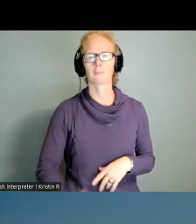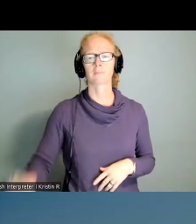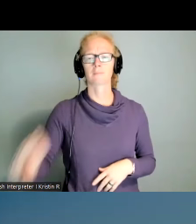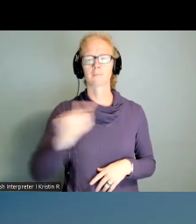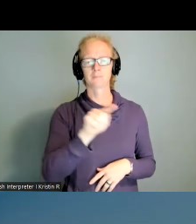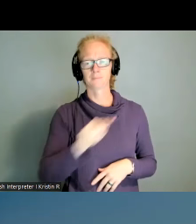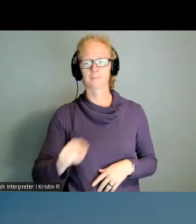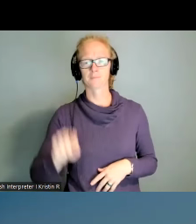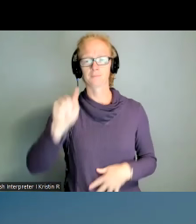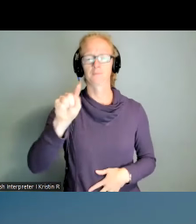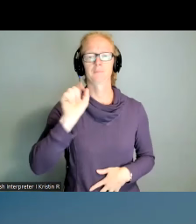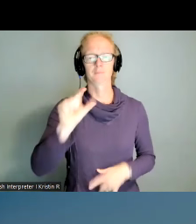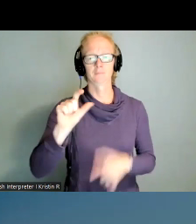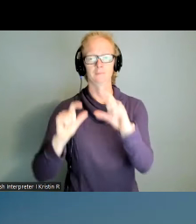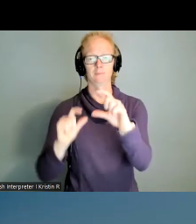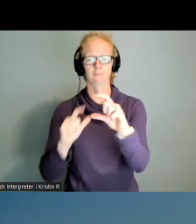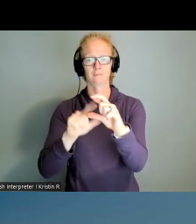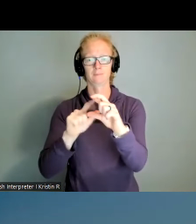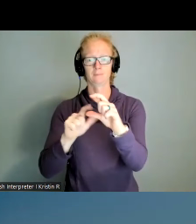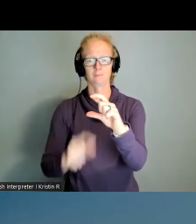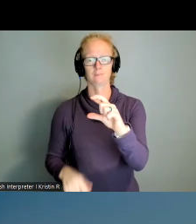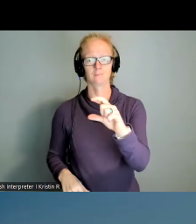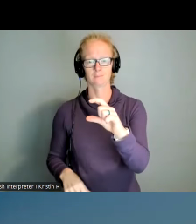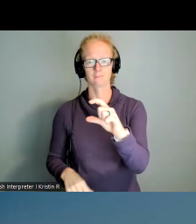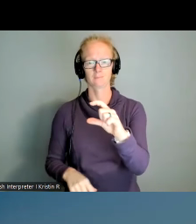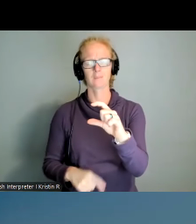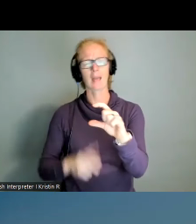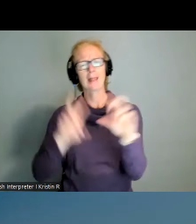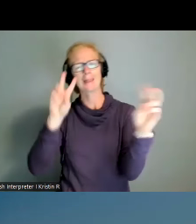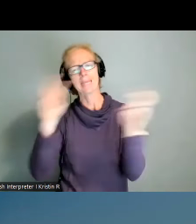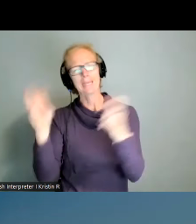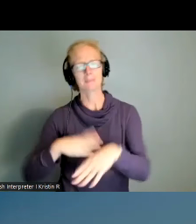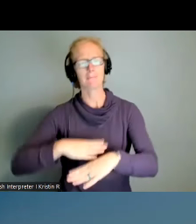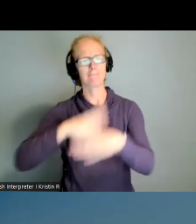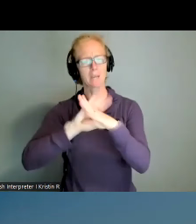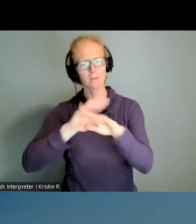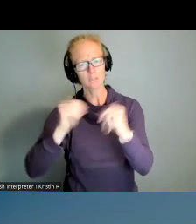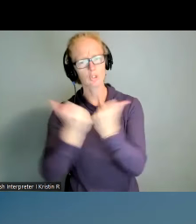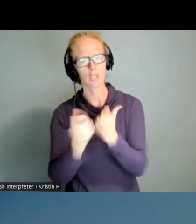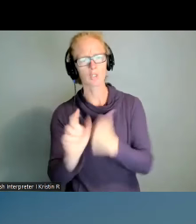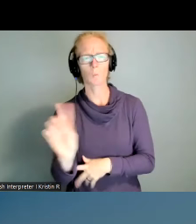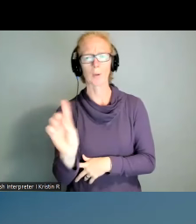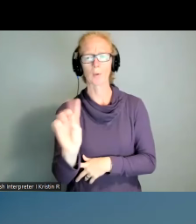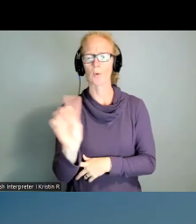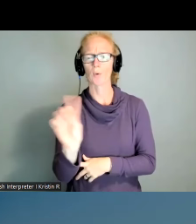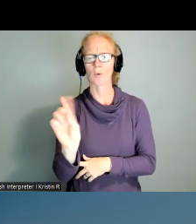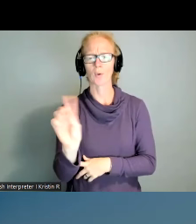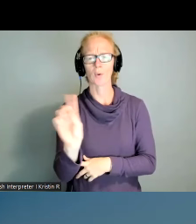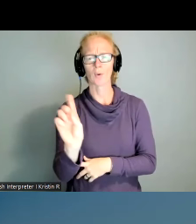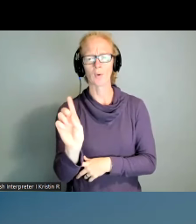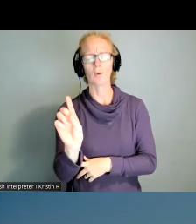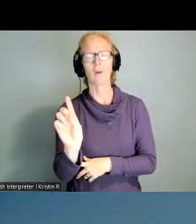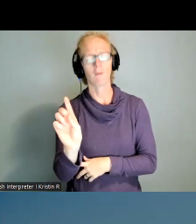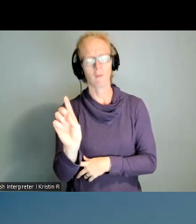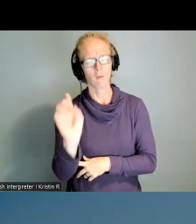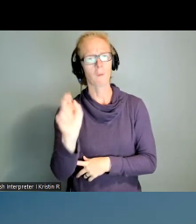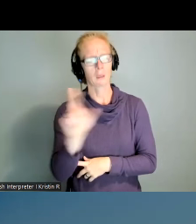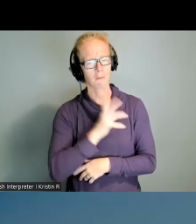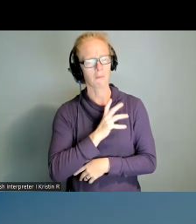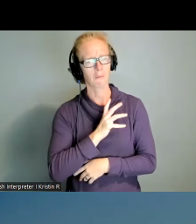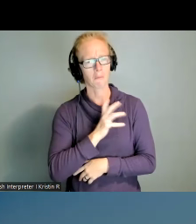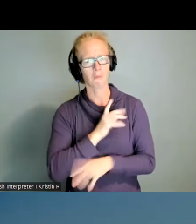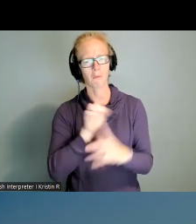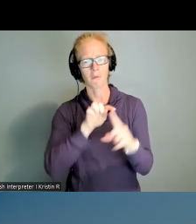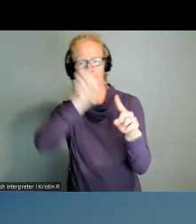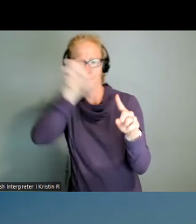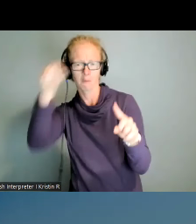which is a deep dive into the themes and evaluate the barriers and challenges that your selected site typology has. And then you go over